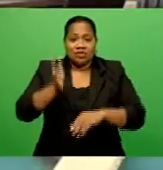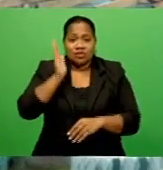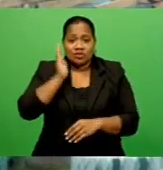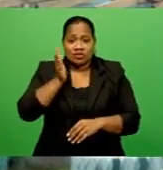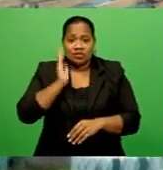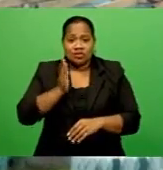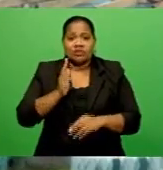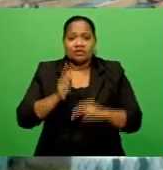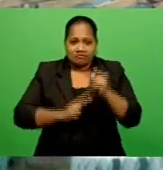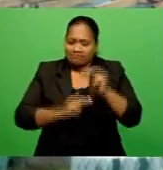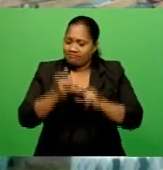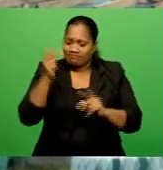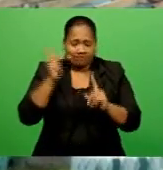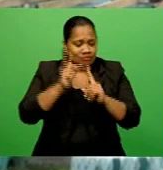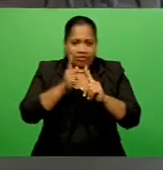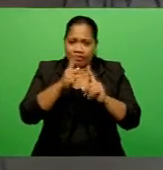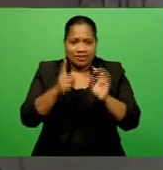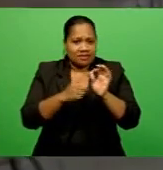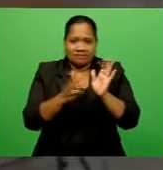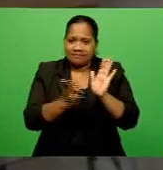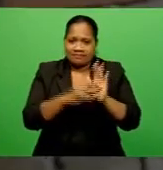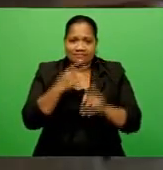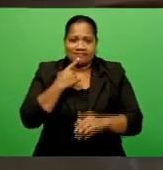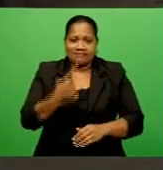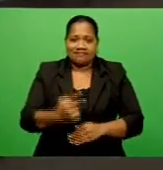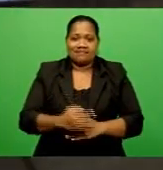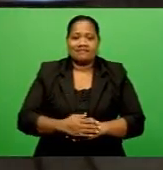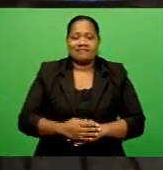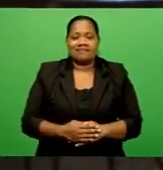And rebuilding schools remains priority, says PM.